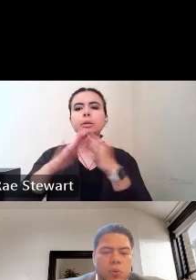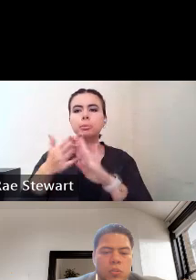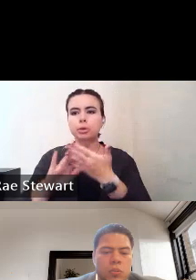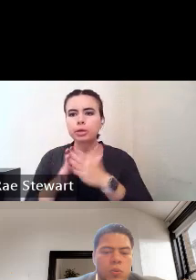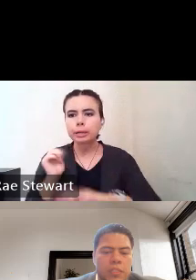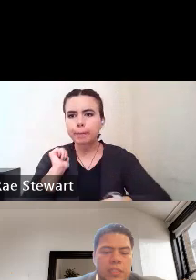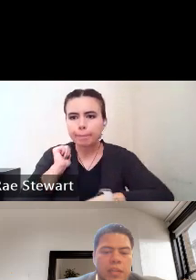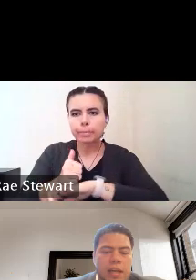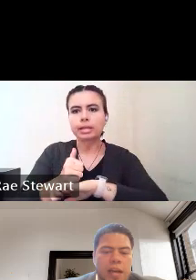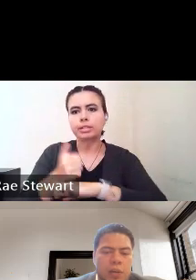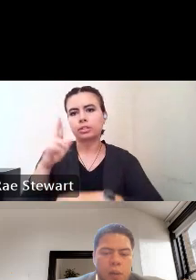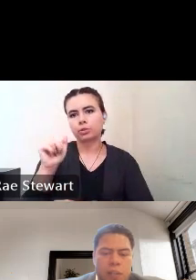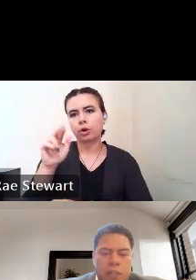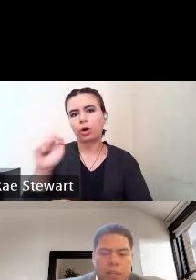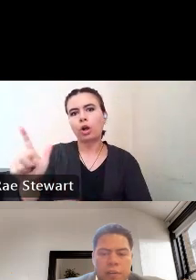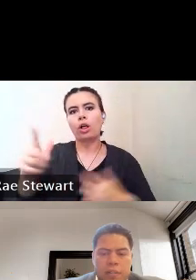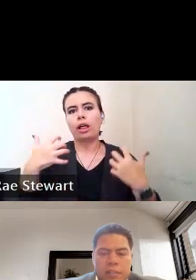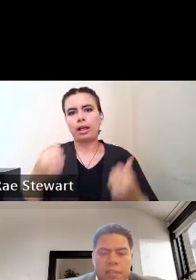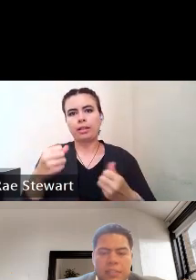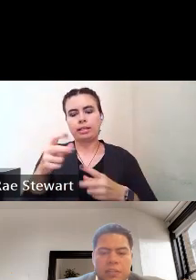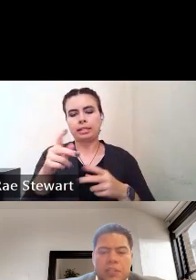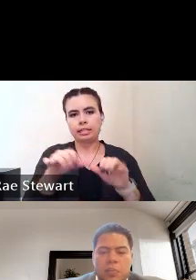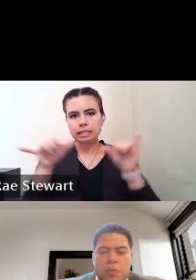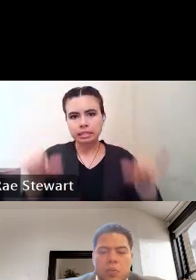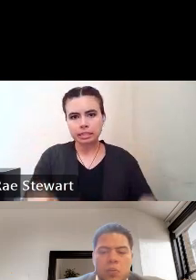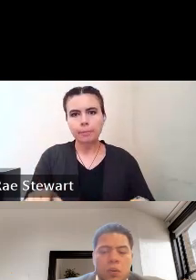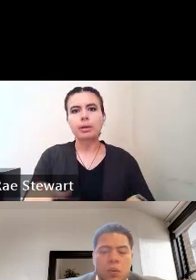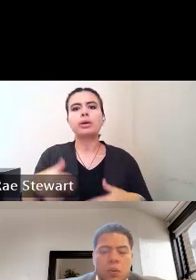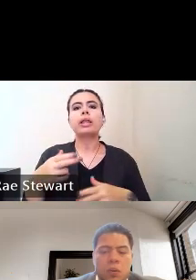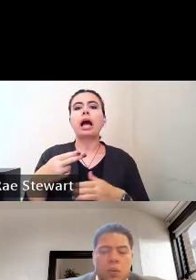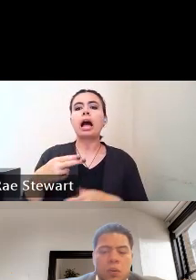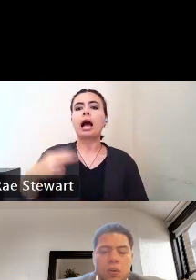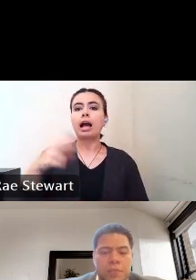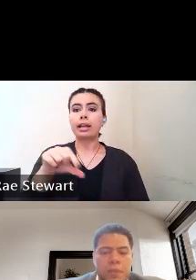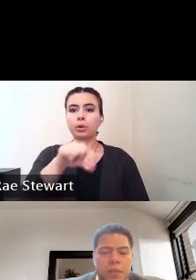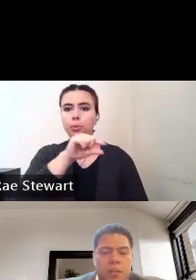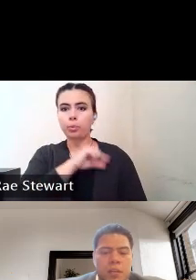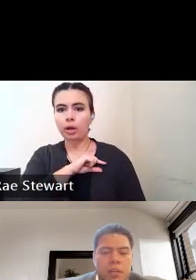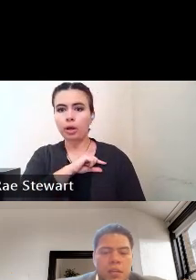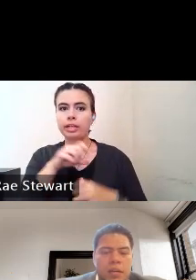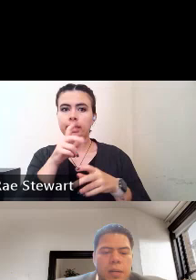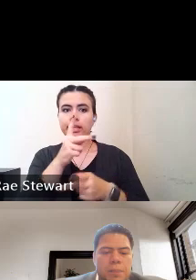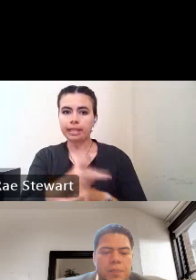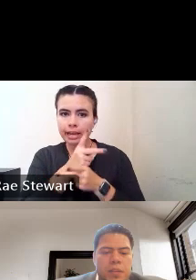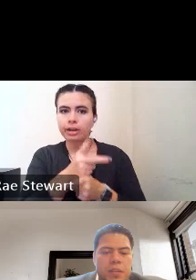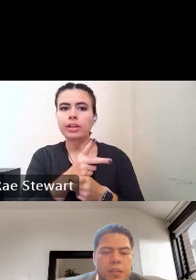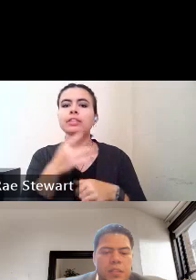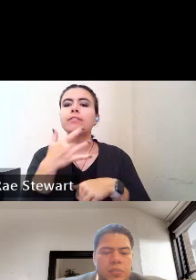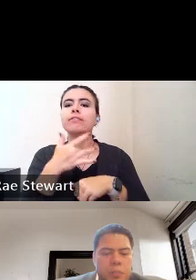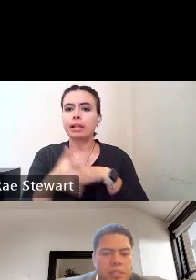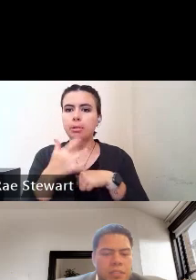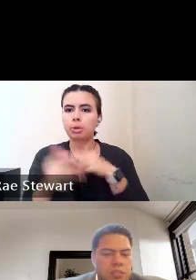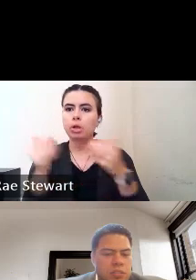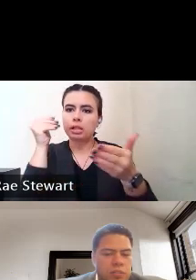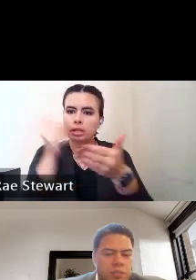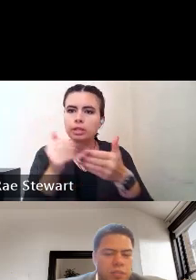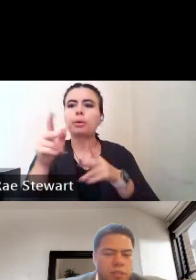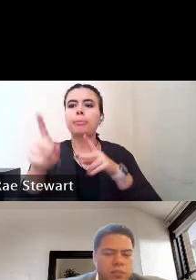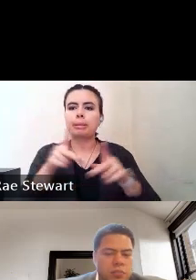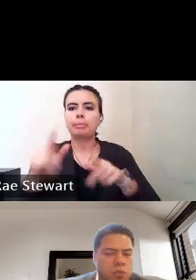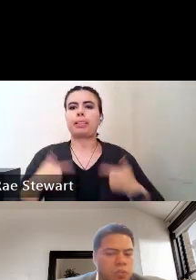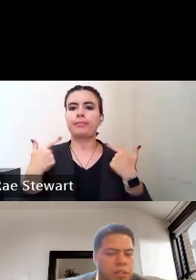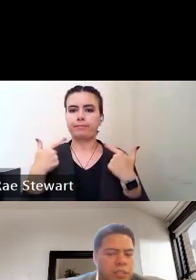The goal is coordinated, high-quality care that is available where people live. This represents a